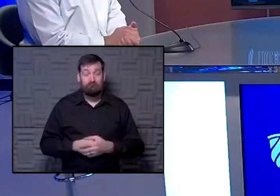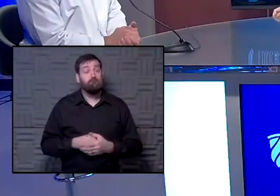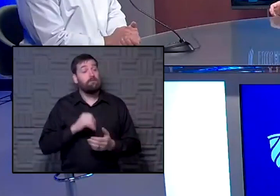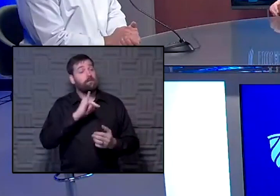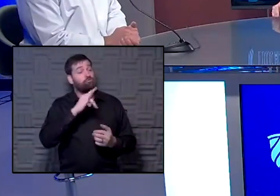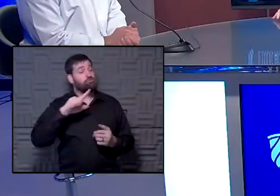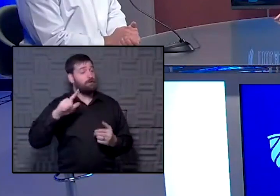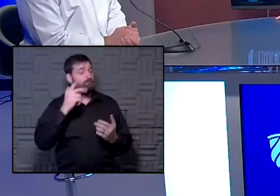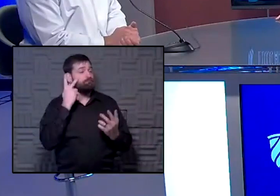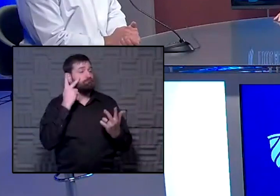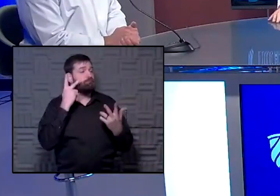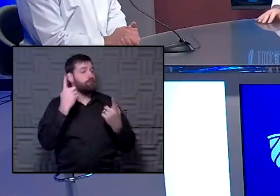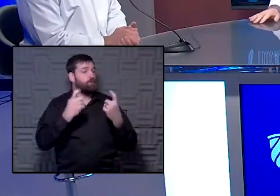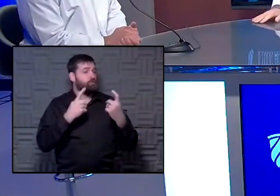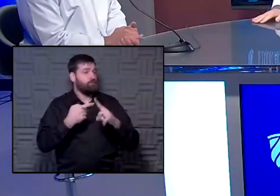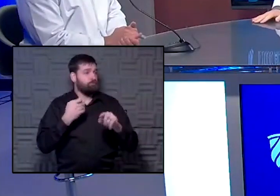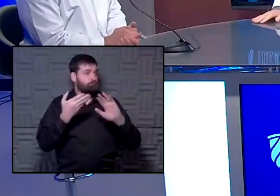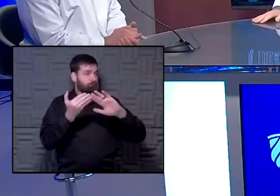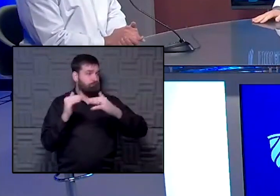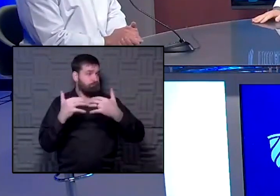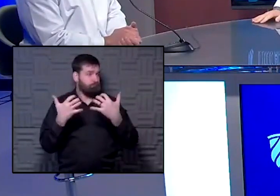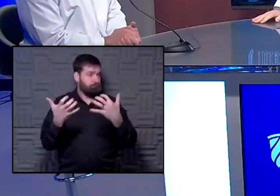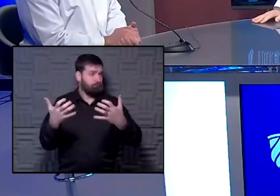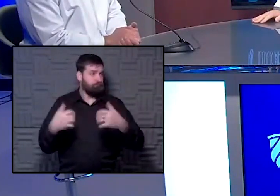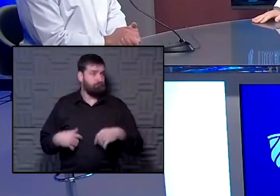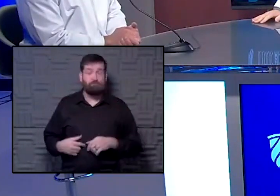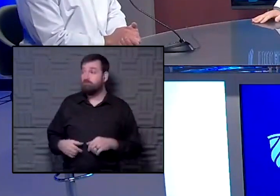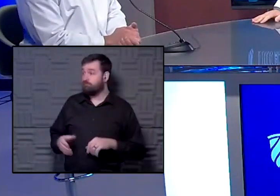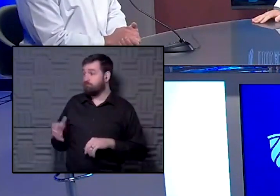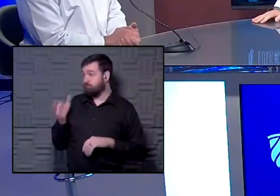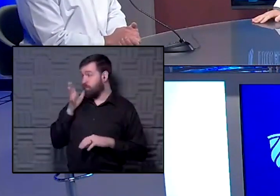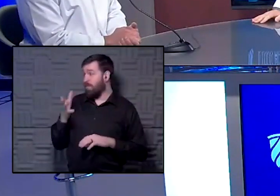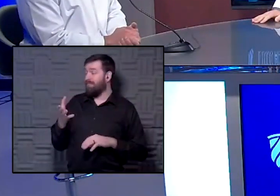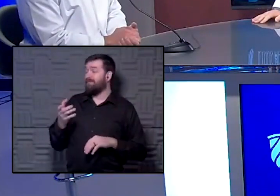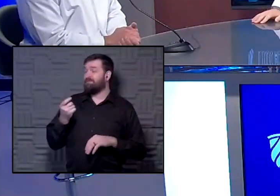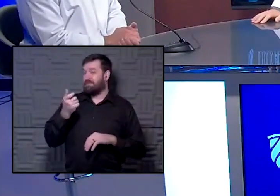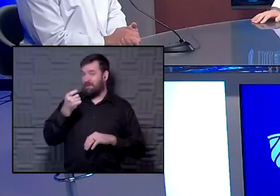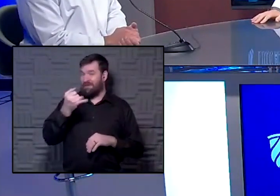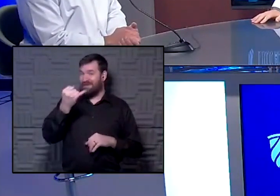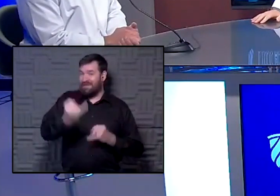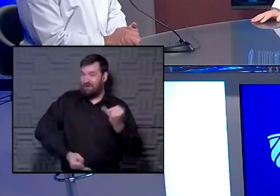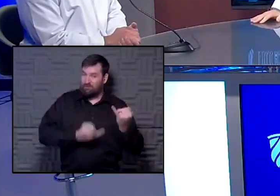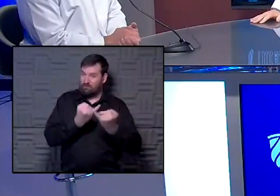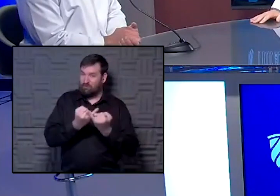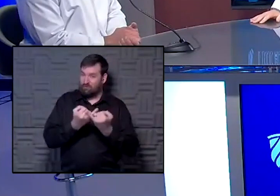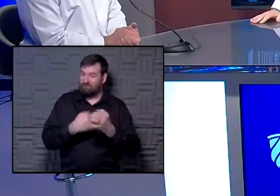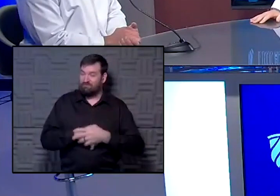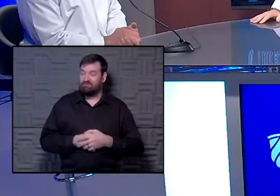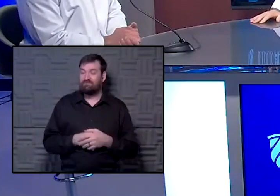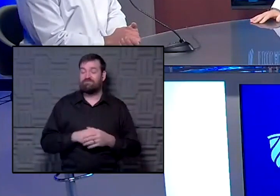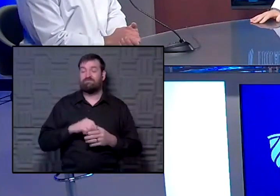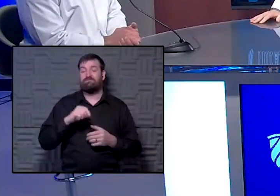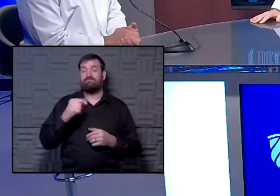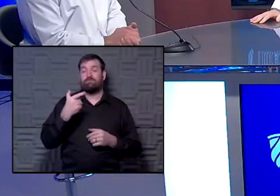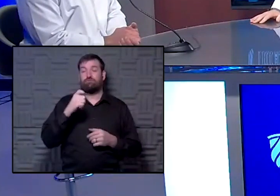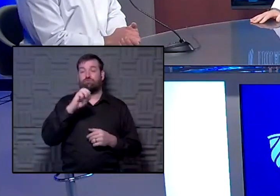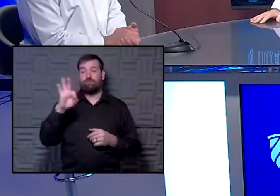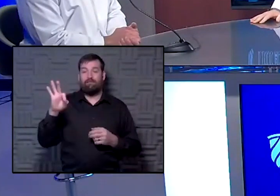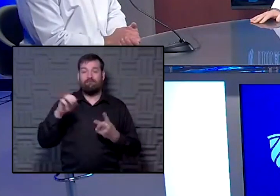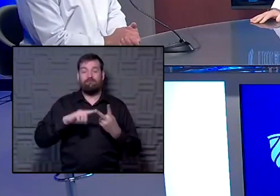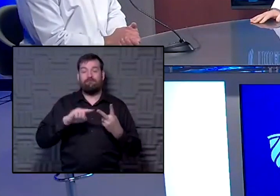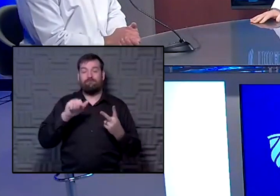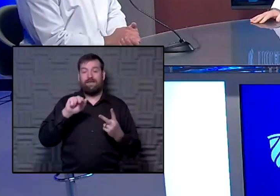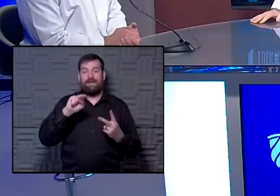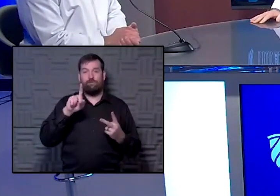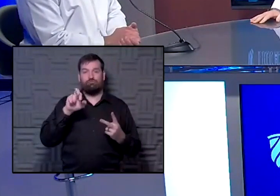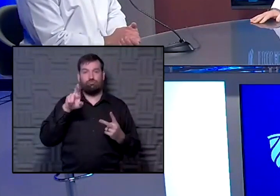let's see what questions are out there today. Okay, well, so we're going to get a little international today, and I'm going to start with Jeff and Andrew, who are writing